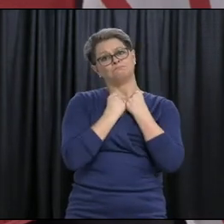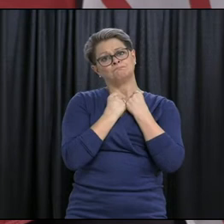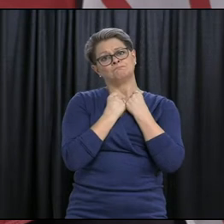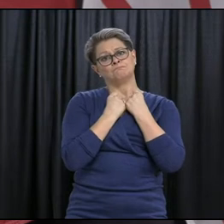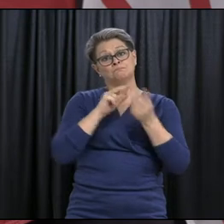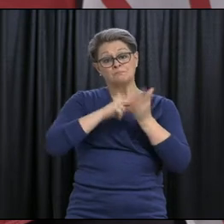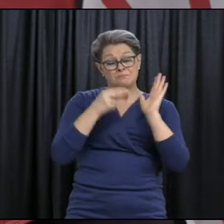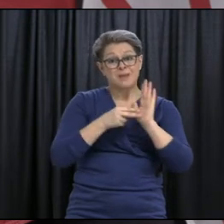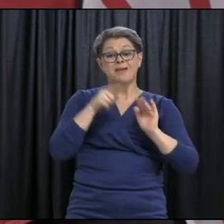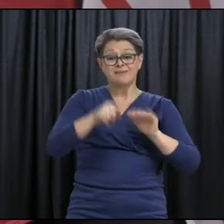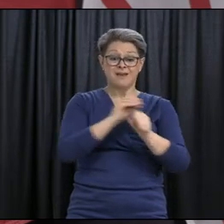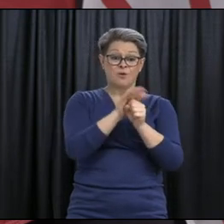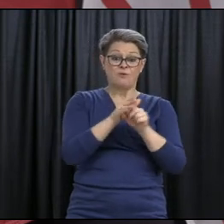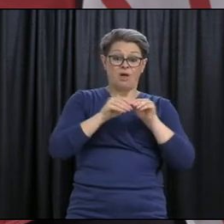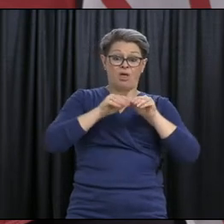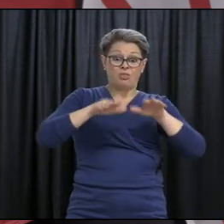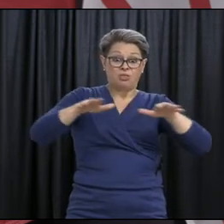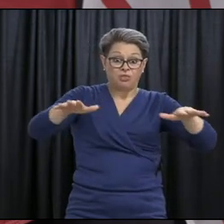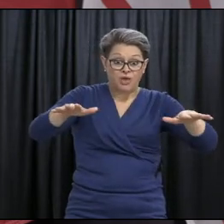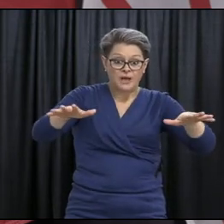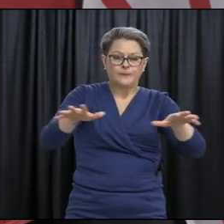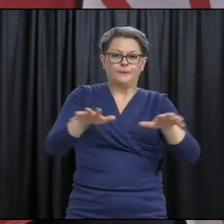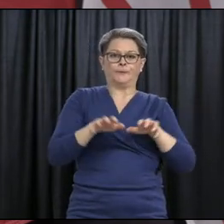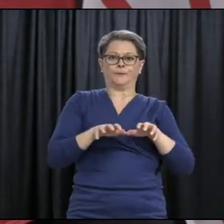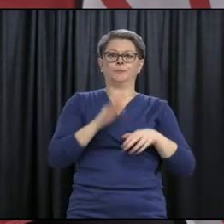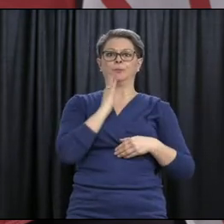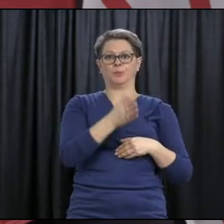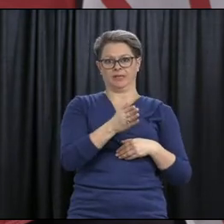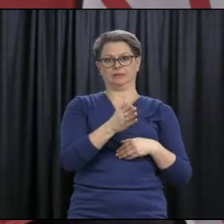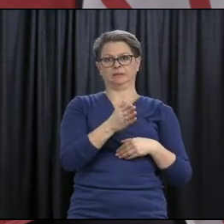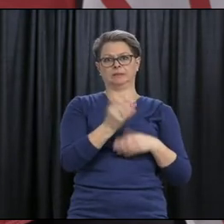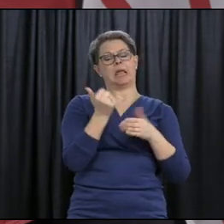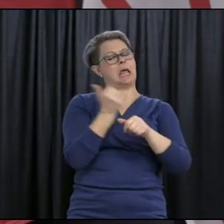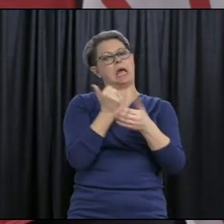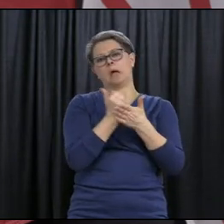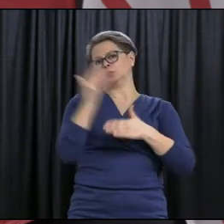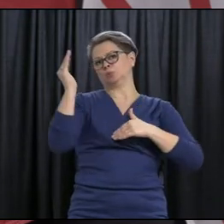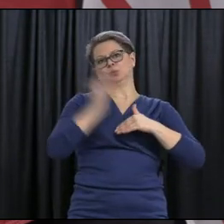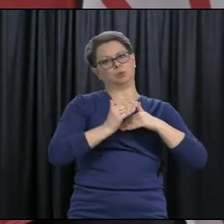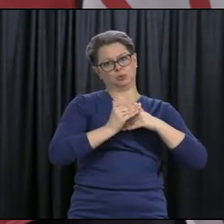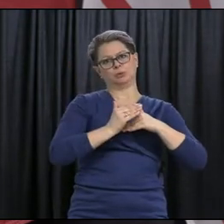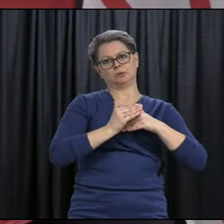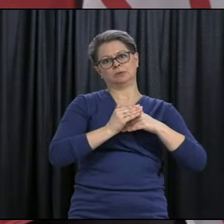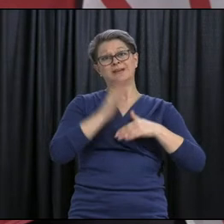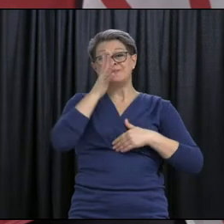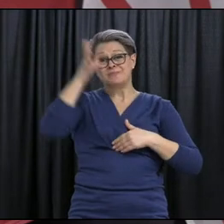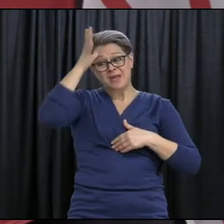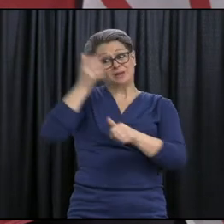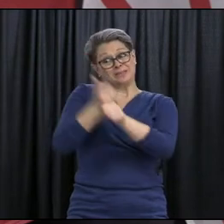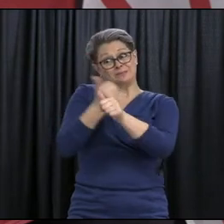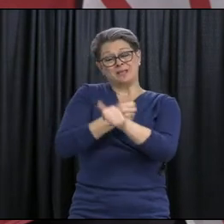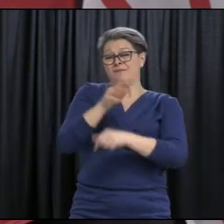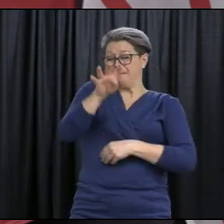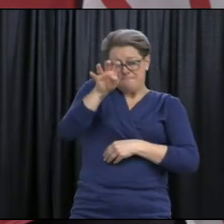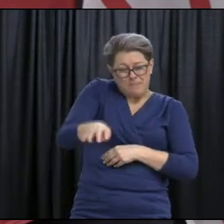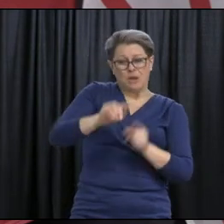the spread while offering the available spaces to the parents of those who must report to